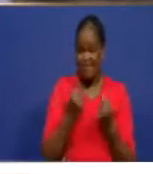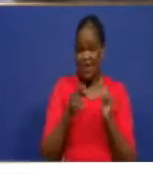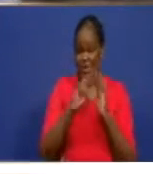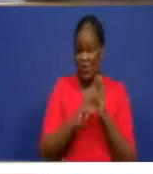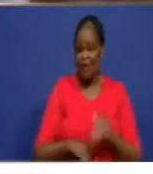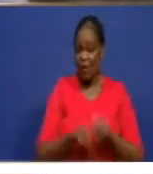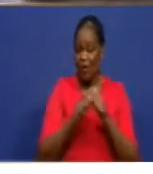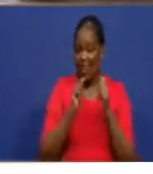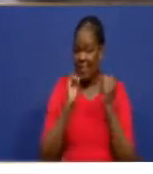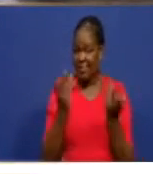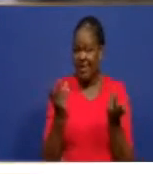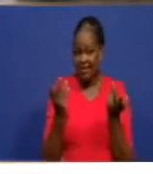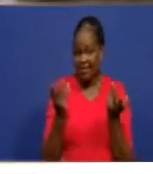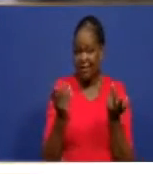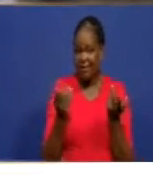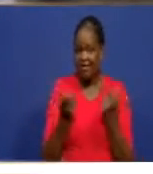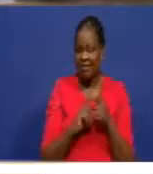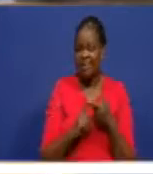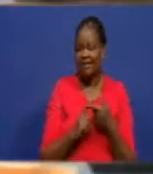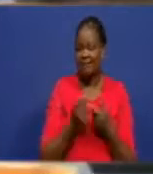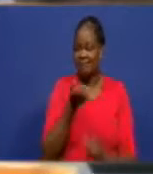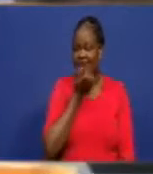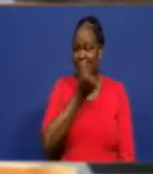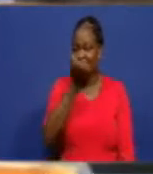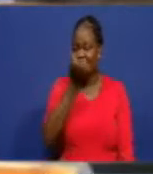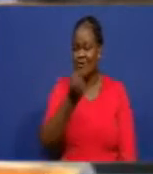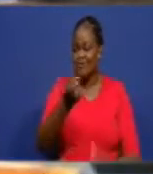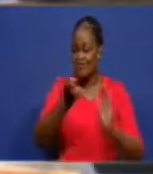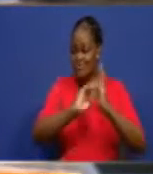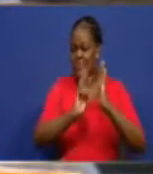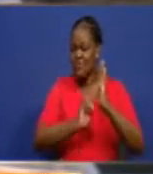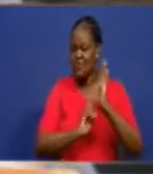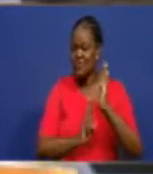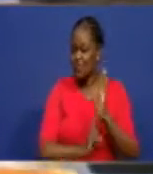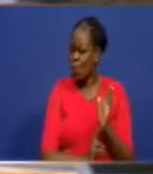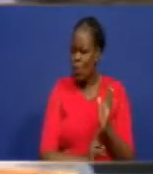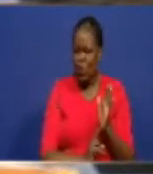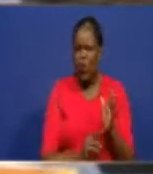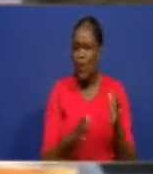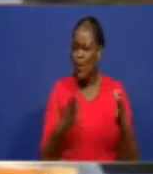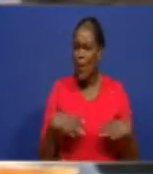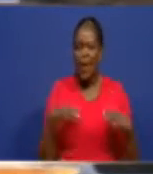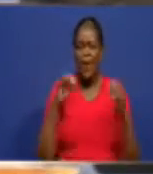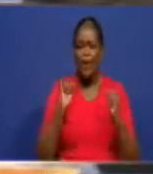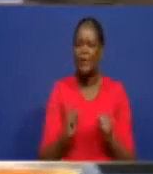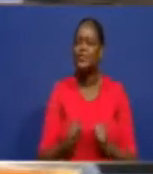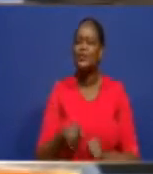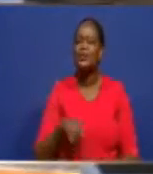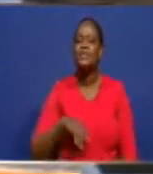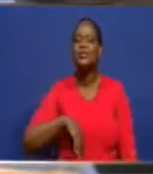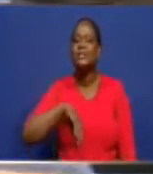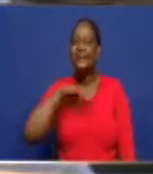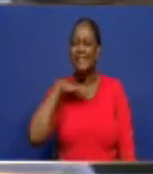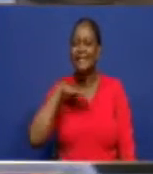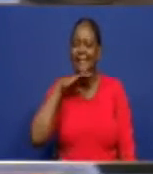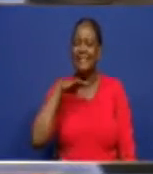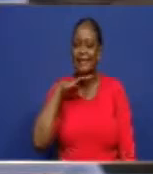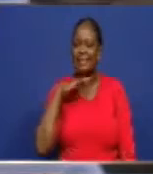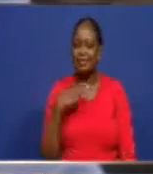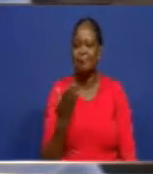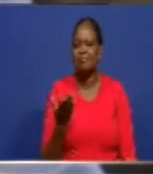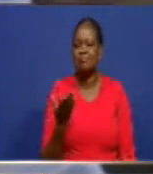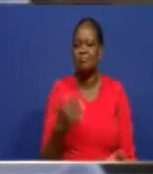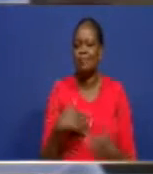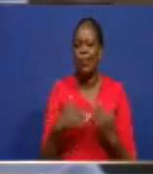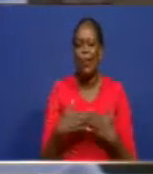and disregard the protocols, people could soon drop dead along the streets. All of us do not